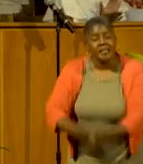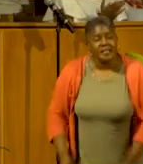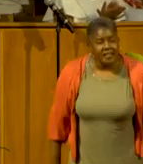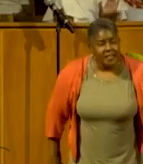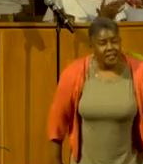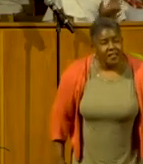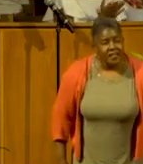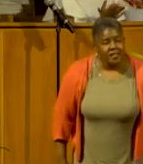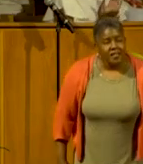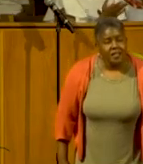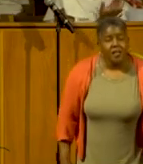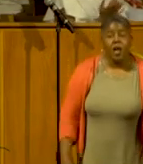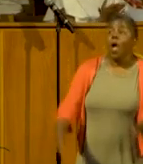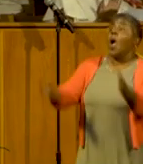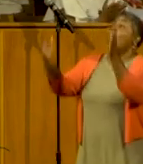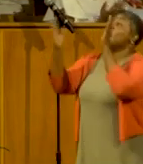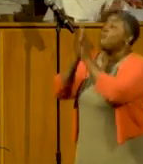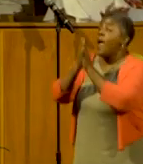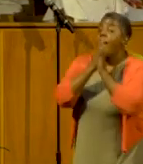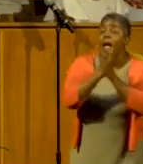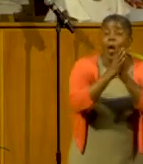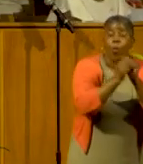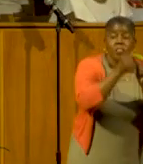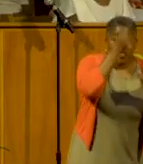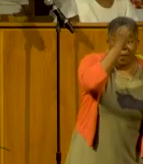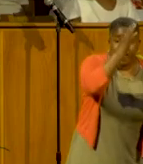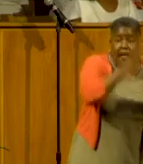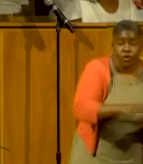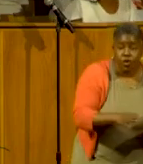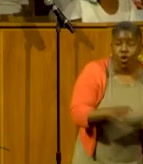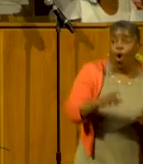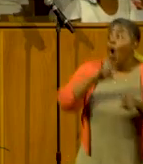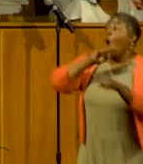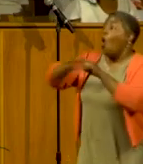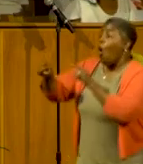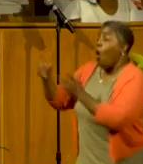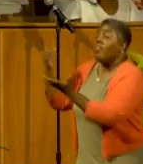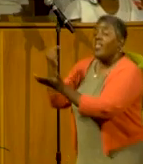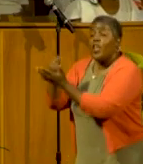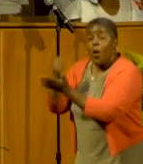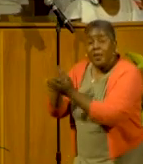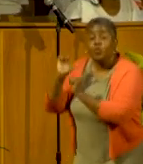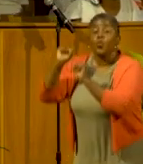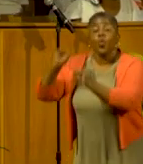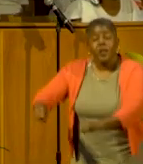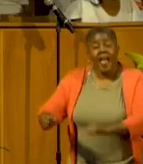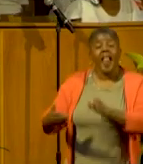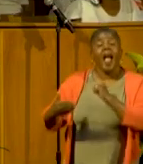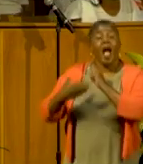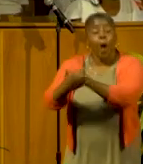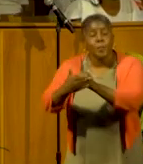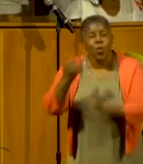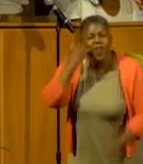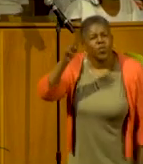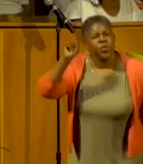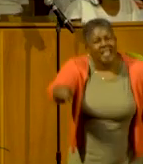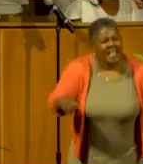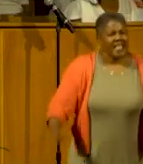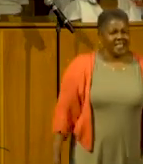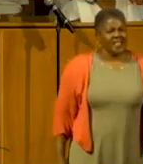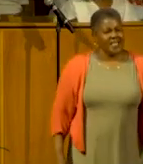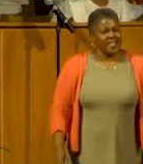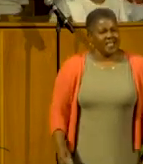therapist. Pray with the pastor and call the licensed person who can medicate you if you need it.